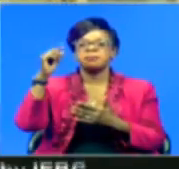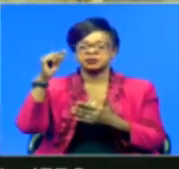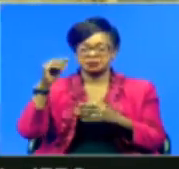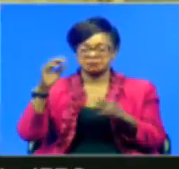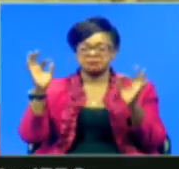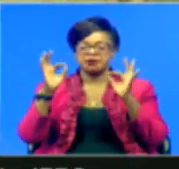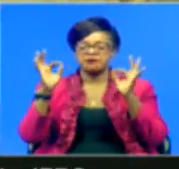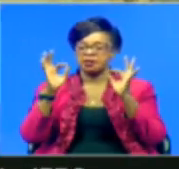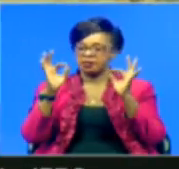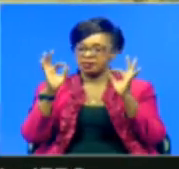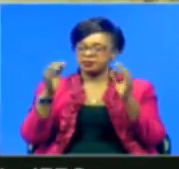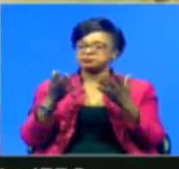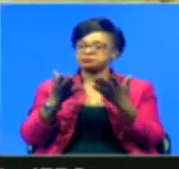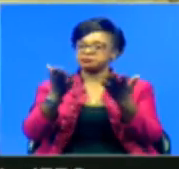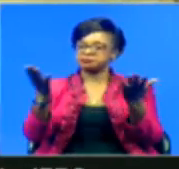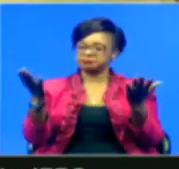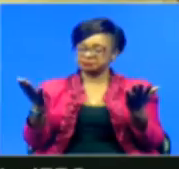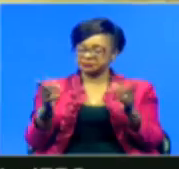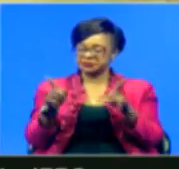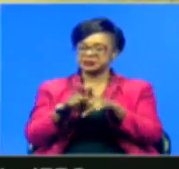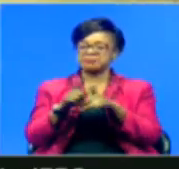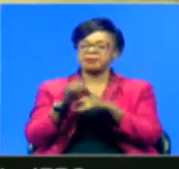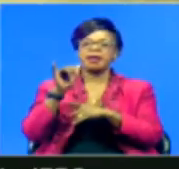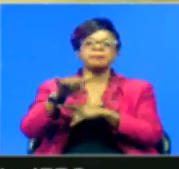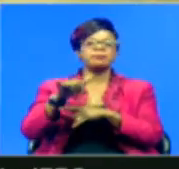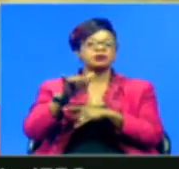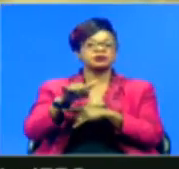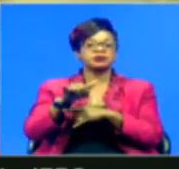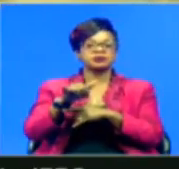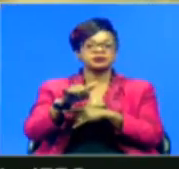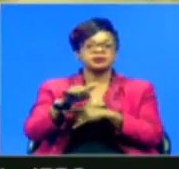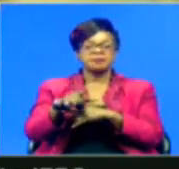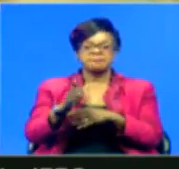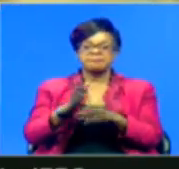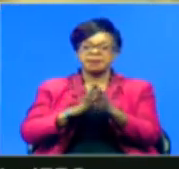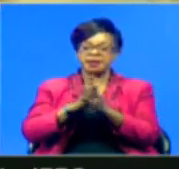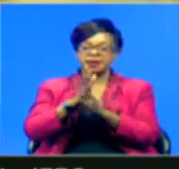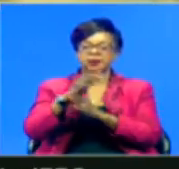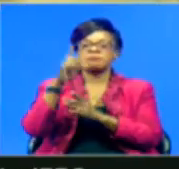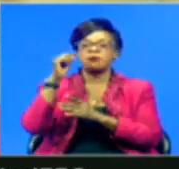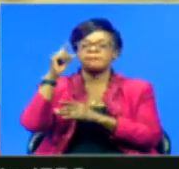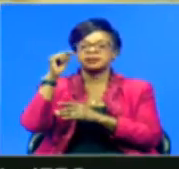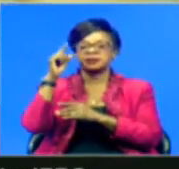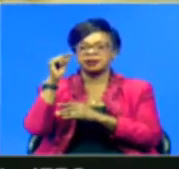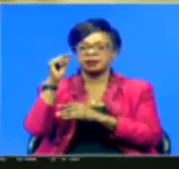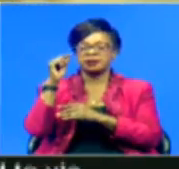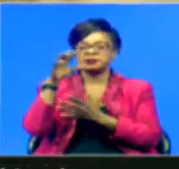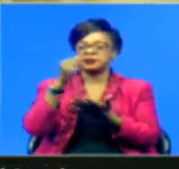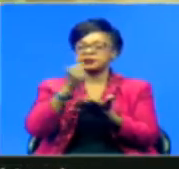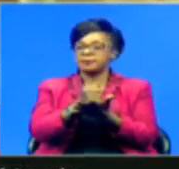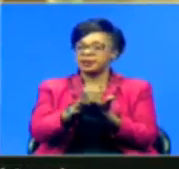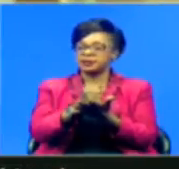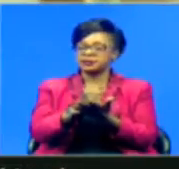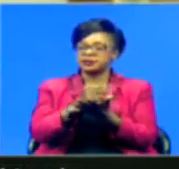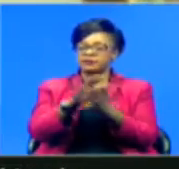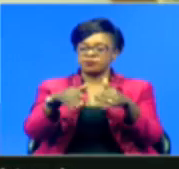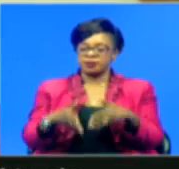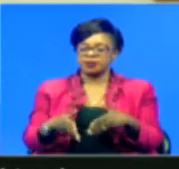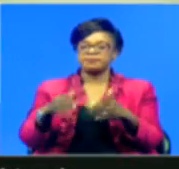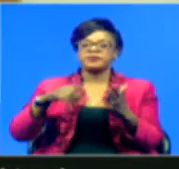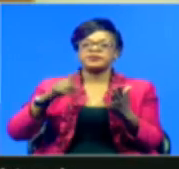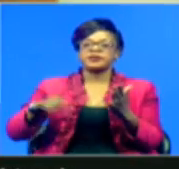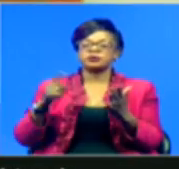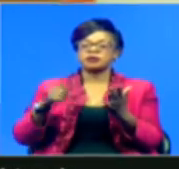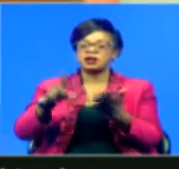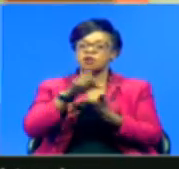at. This is like a mini airport, except it's not. This is the main Mombasa terminus, and from here, thousands of local